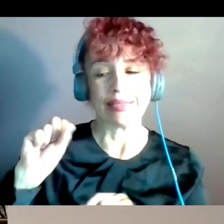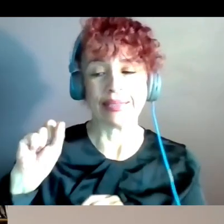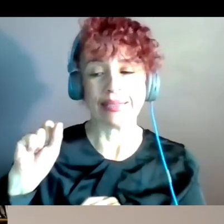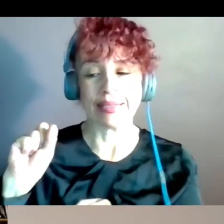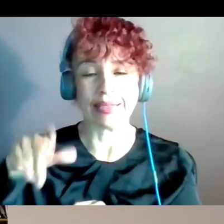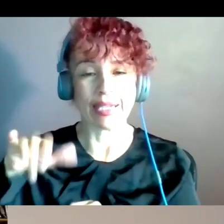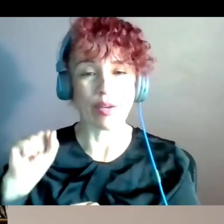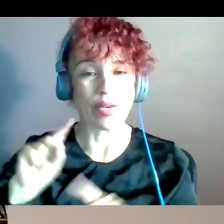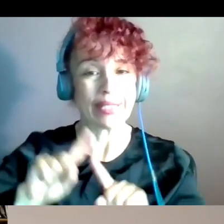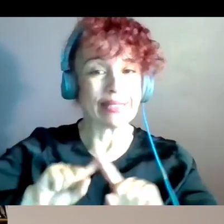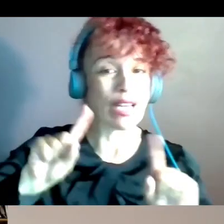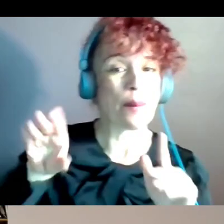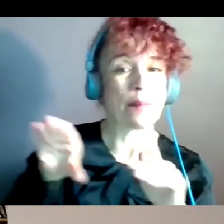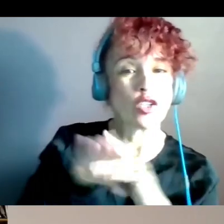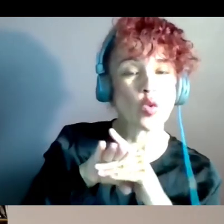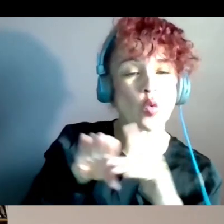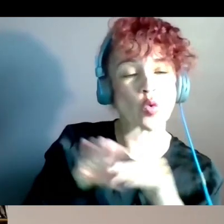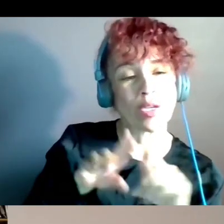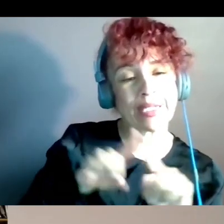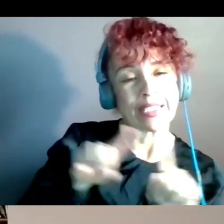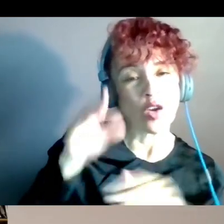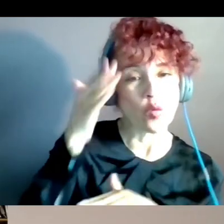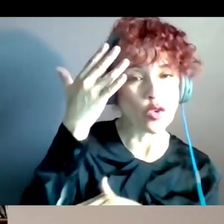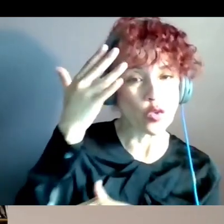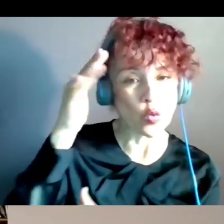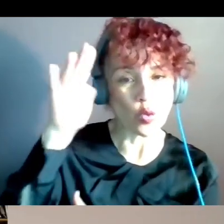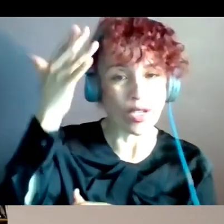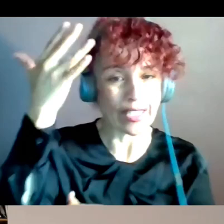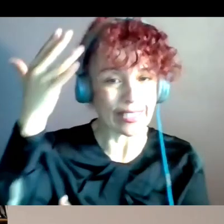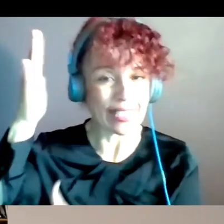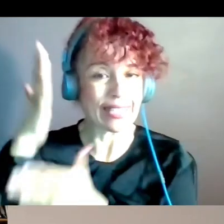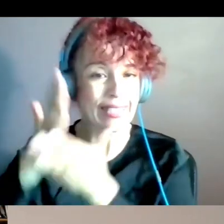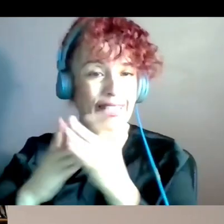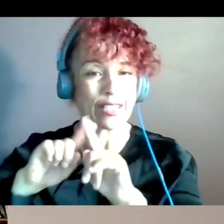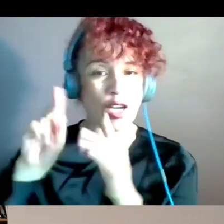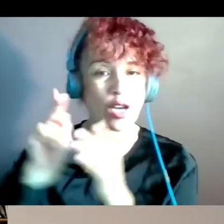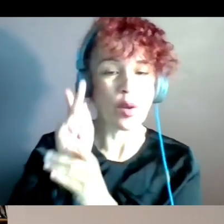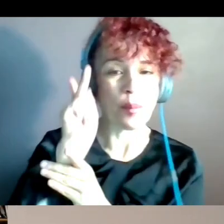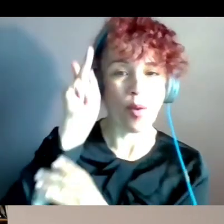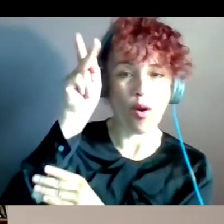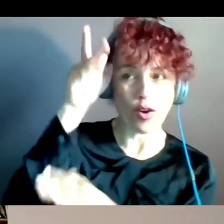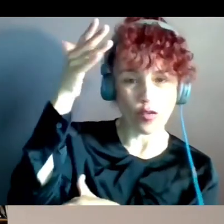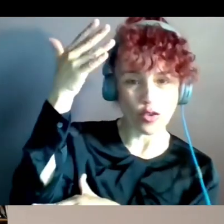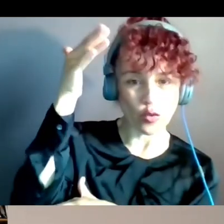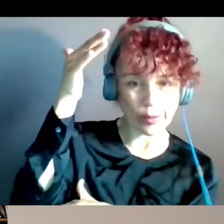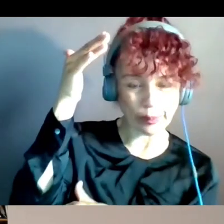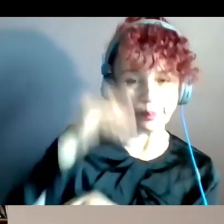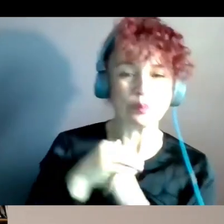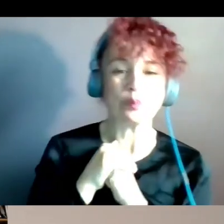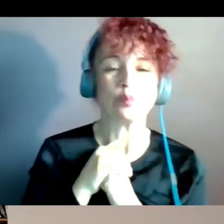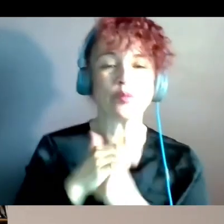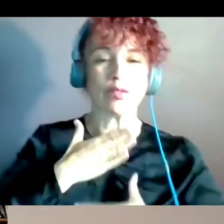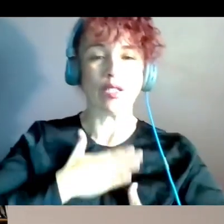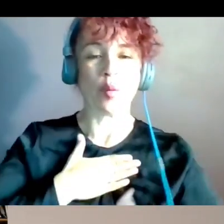there's density difference between different trees, and in some cases different parts of the same tree.